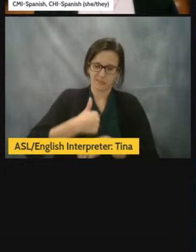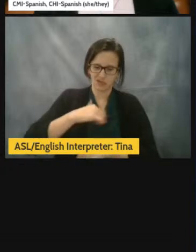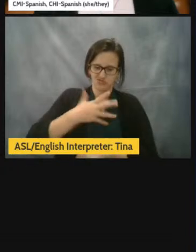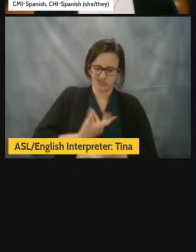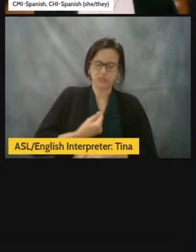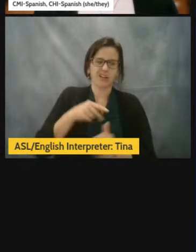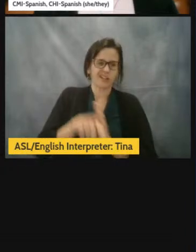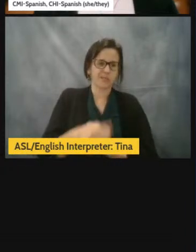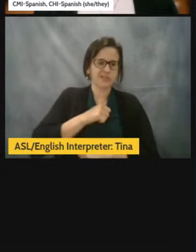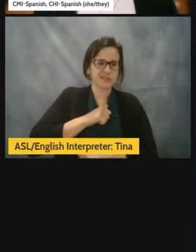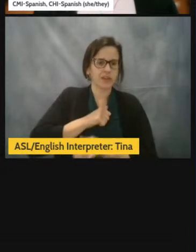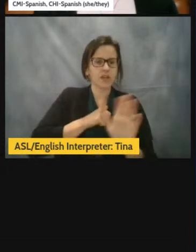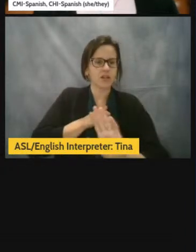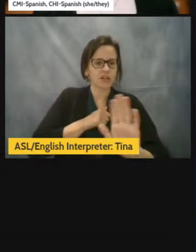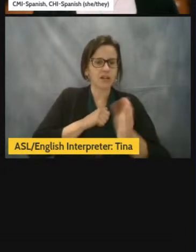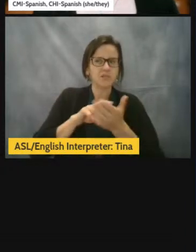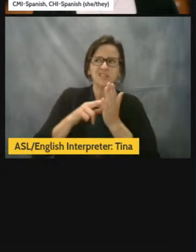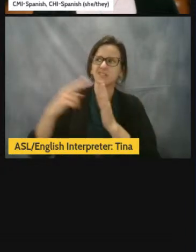they face.